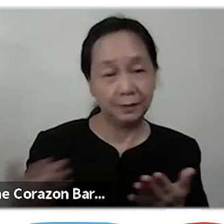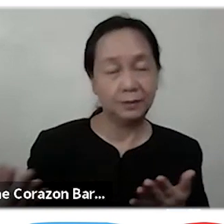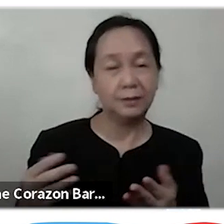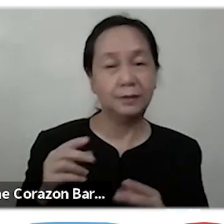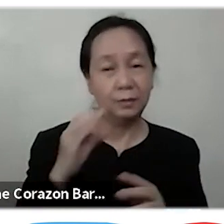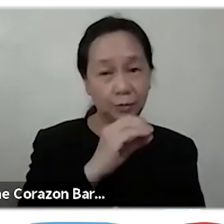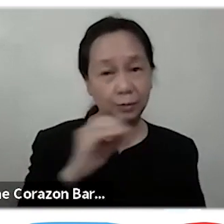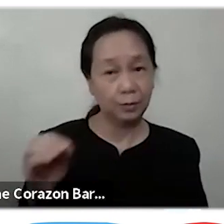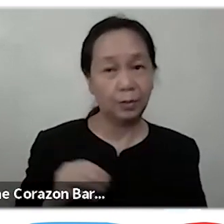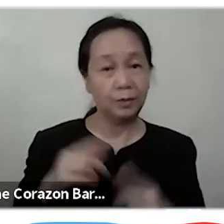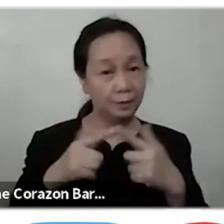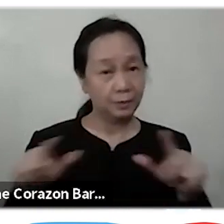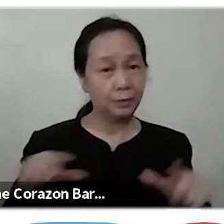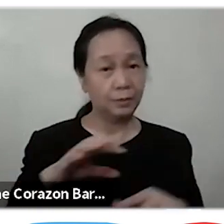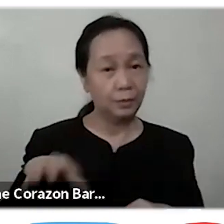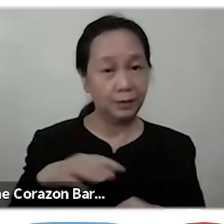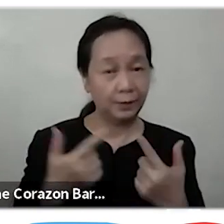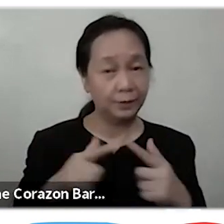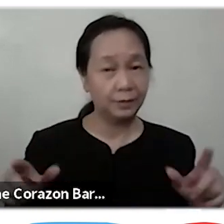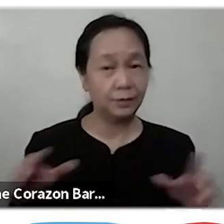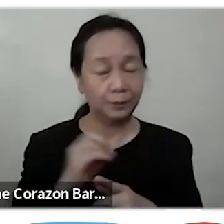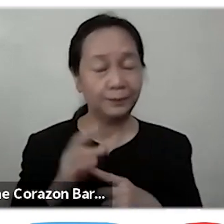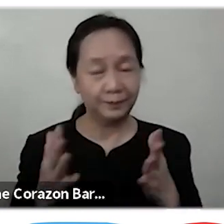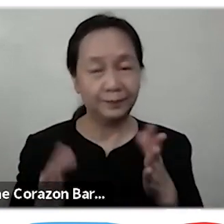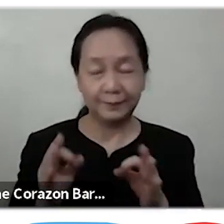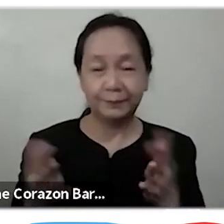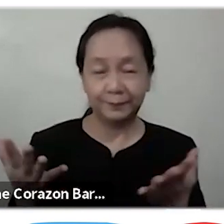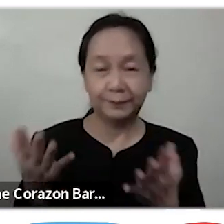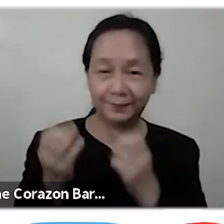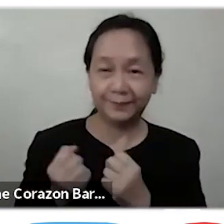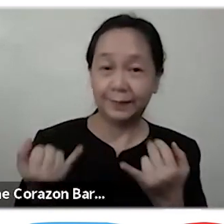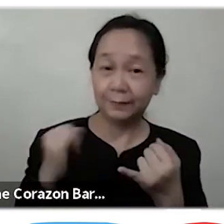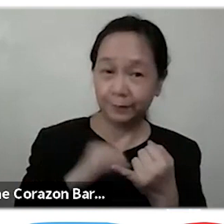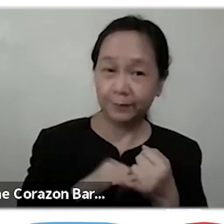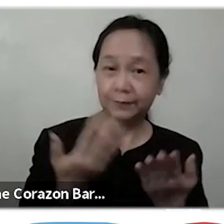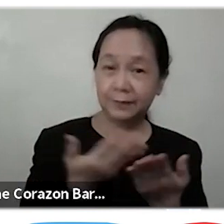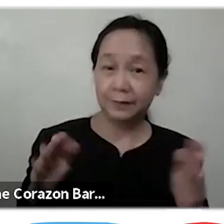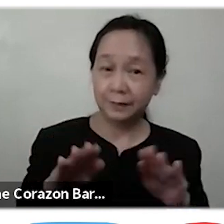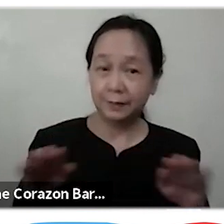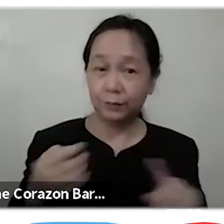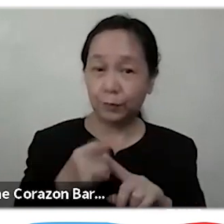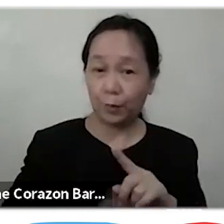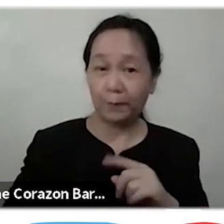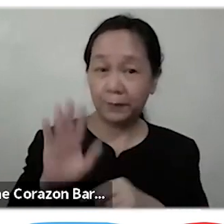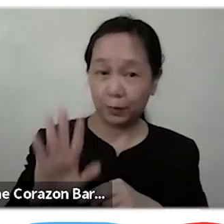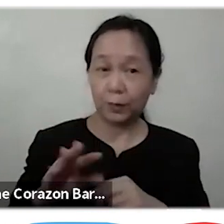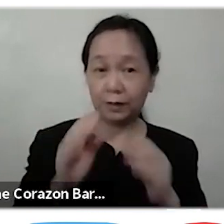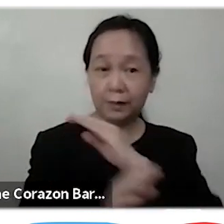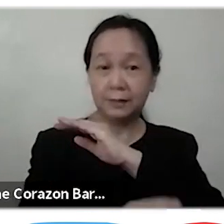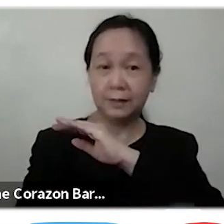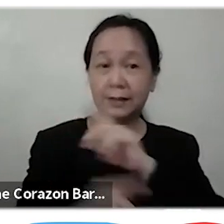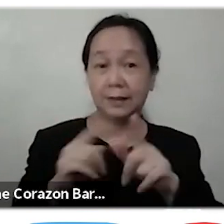language, into your local language. And if you want to involve the children from your country, if